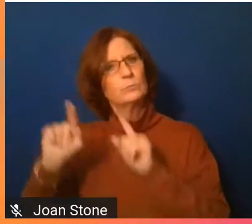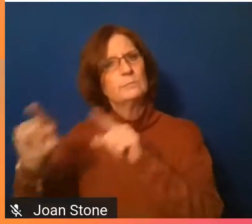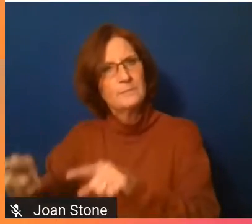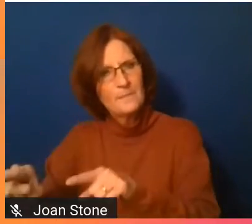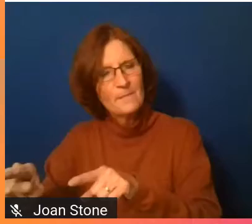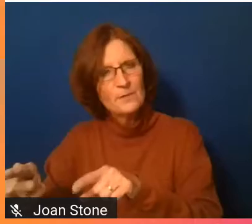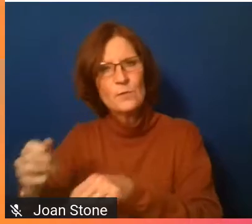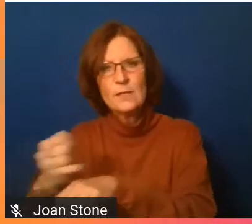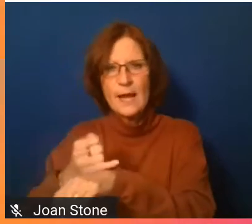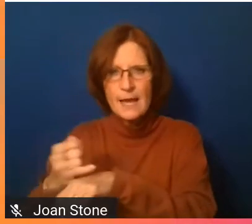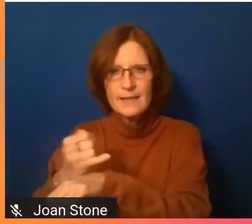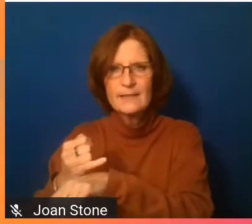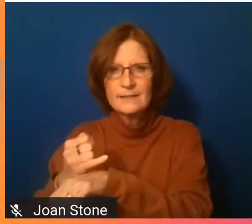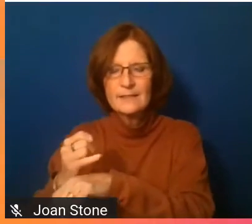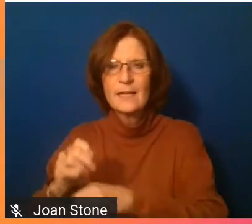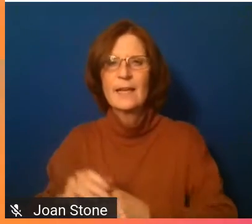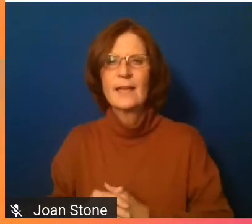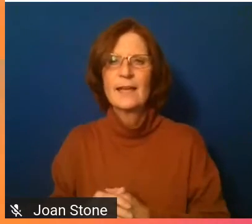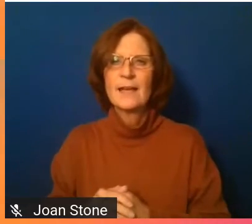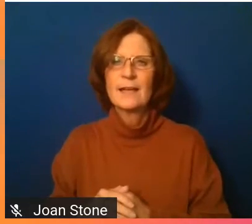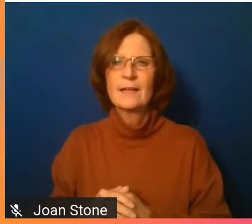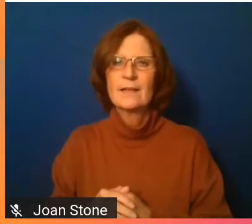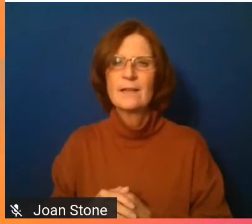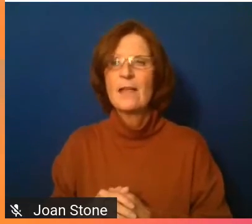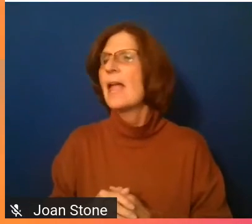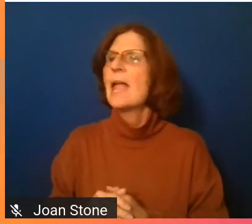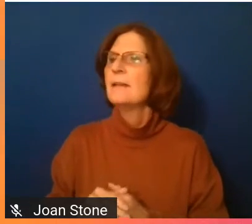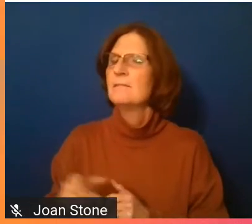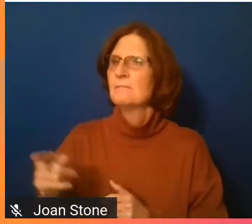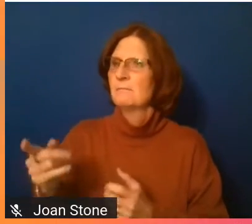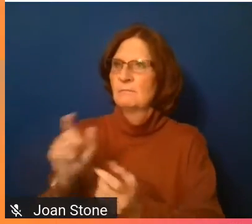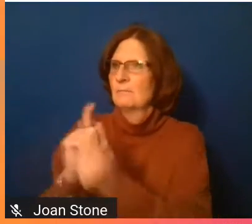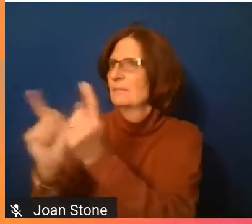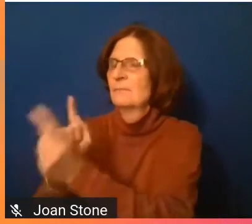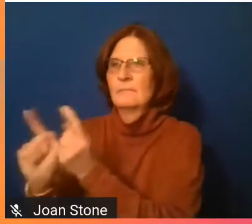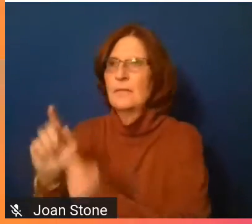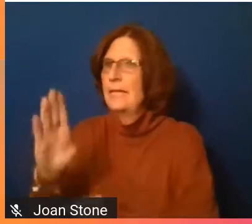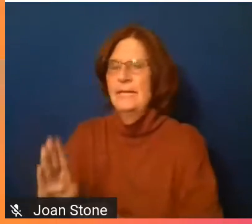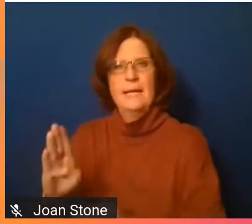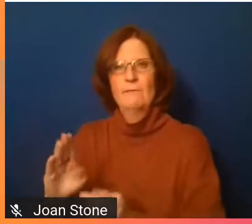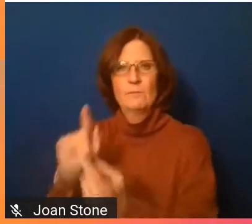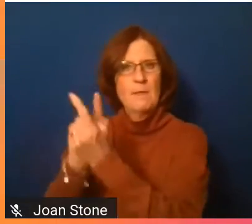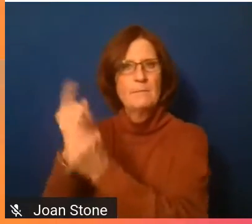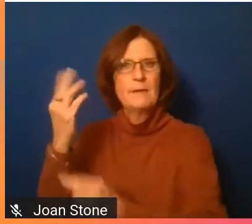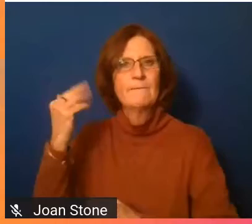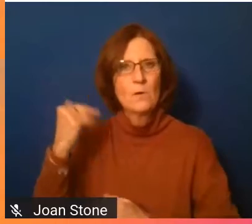see. Sing and play for these people because he doesn't know that he's going to.